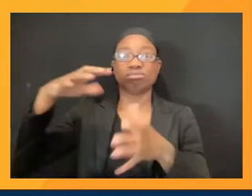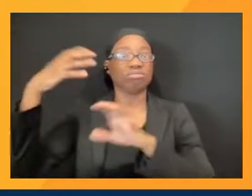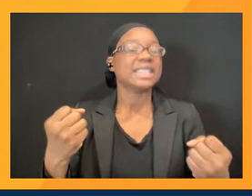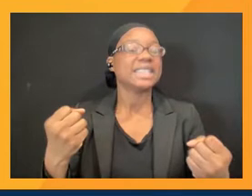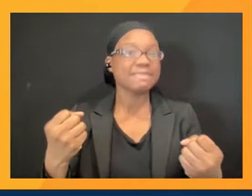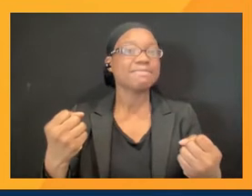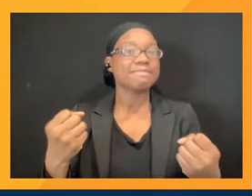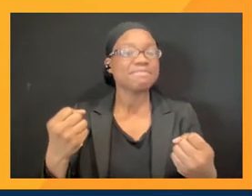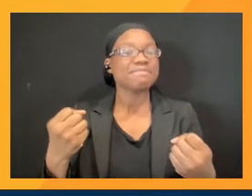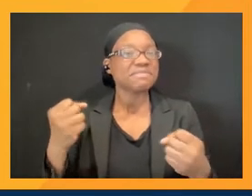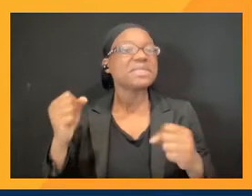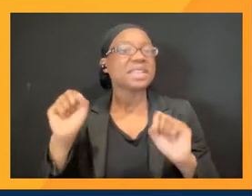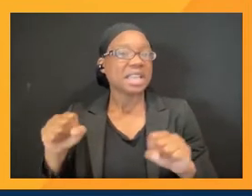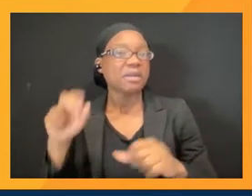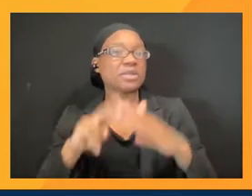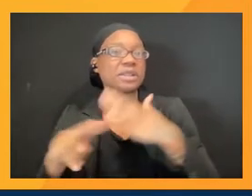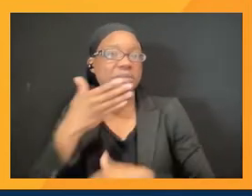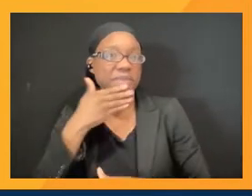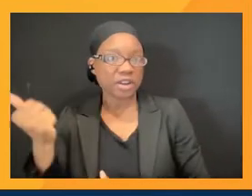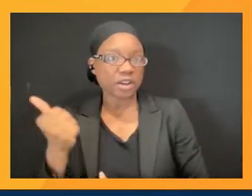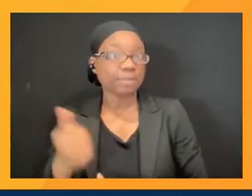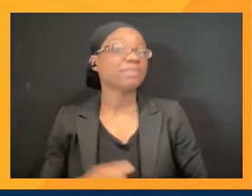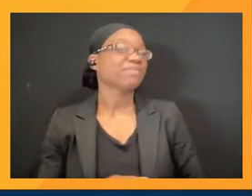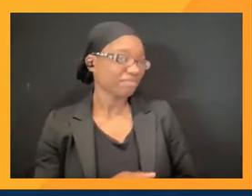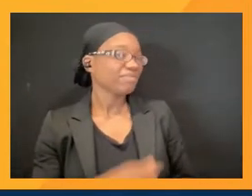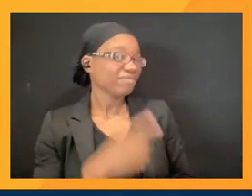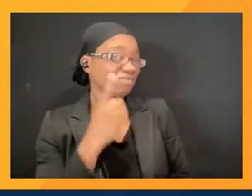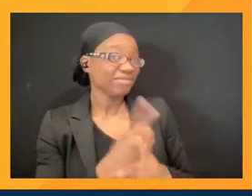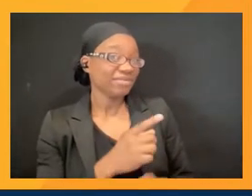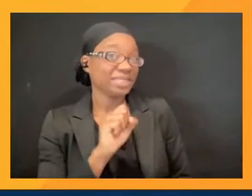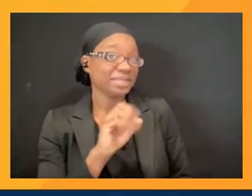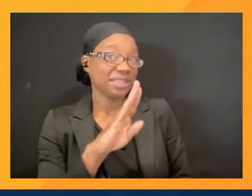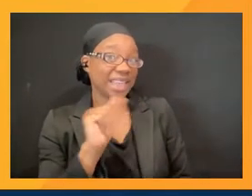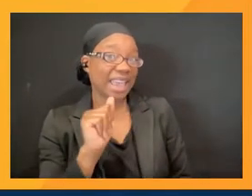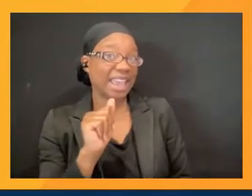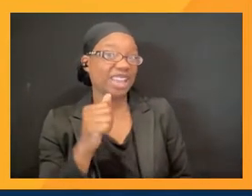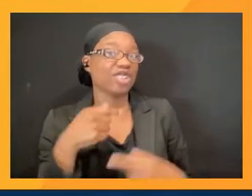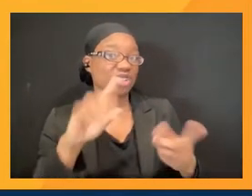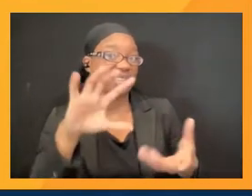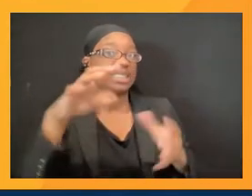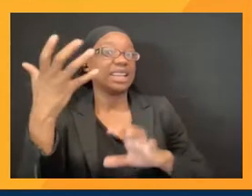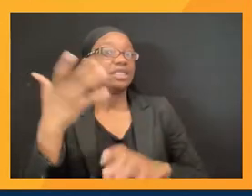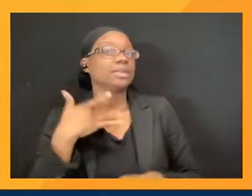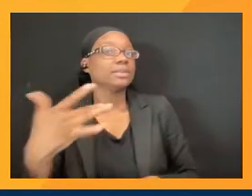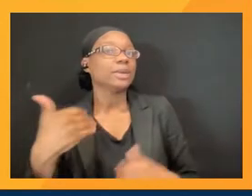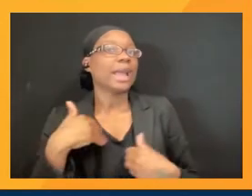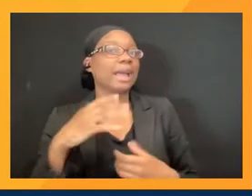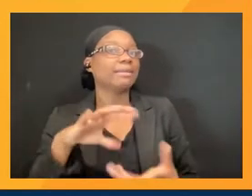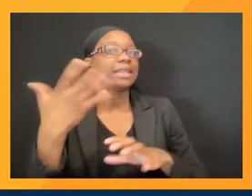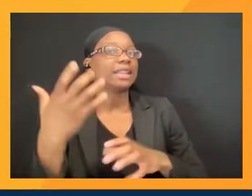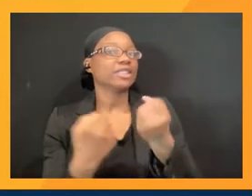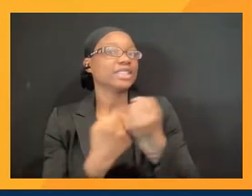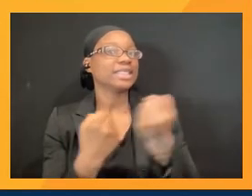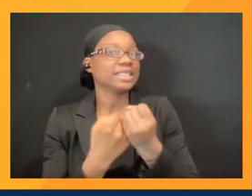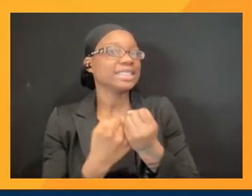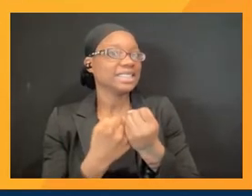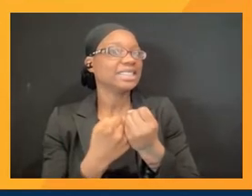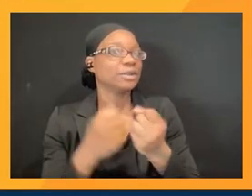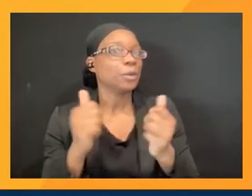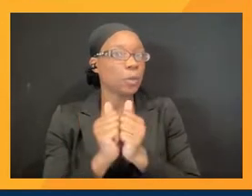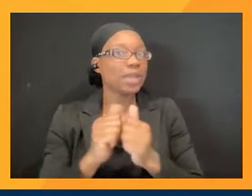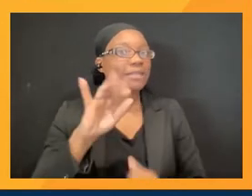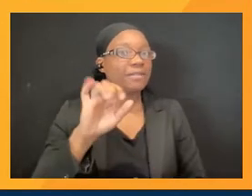activities, as well into the future with the President's Build Back Better agenda. Well, and one of the unique challenges that I think you have